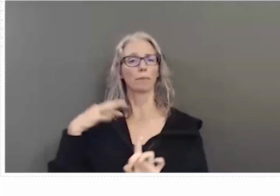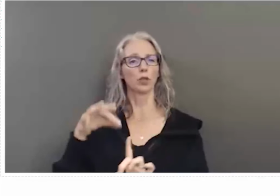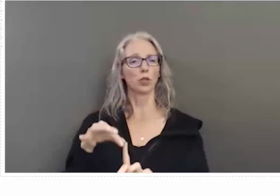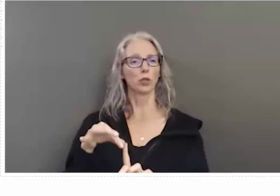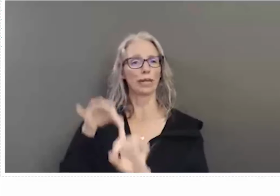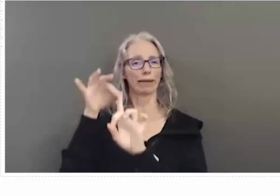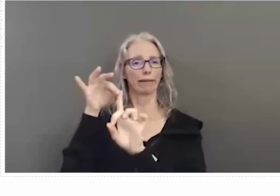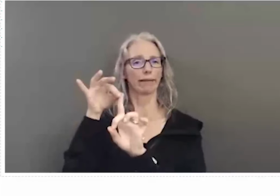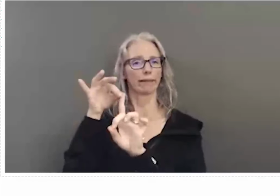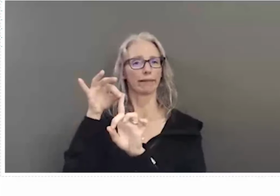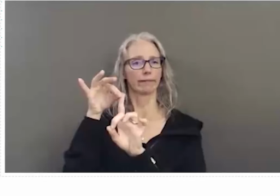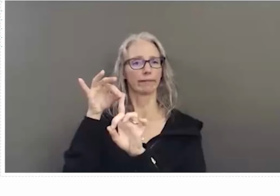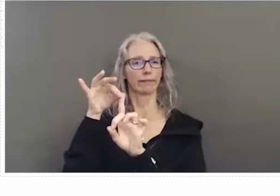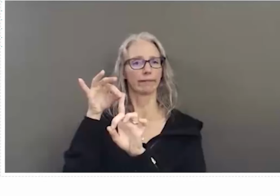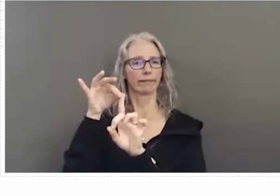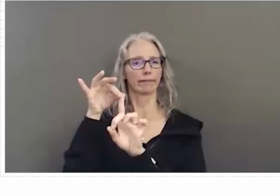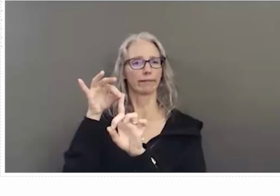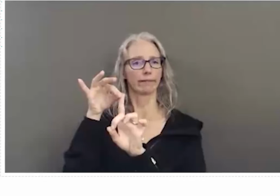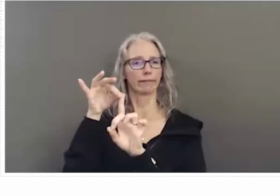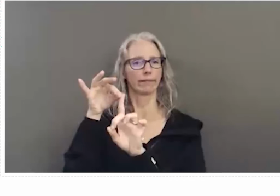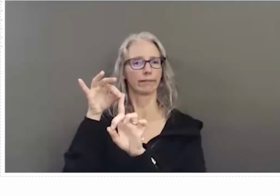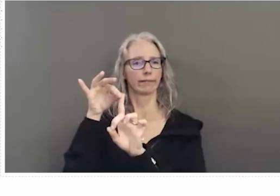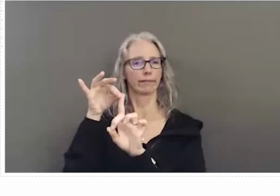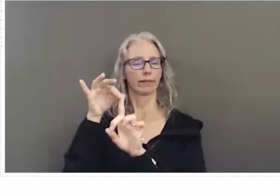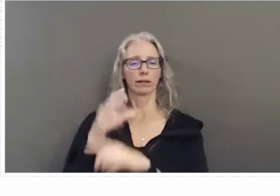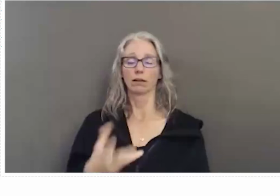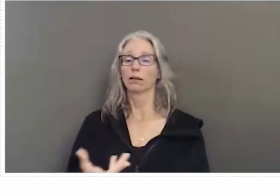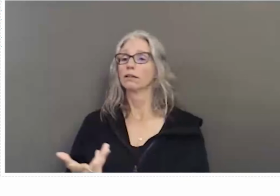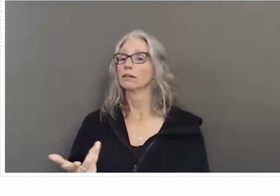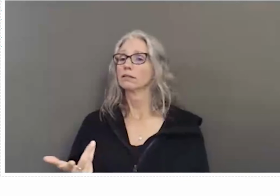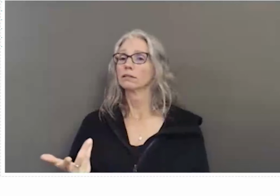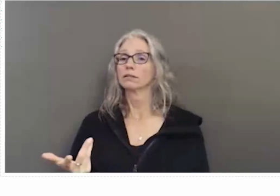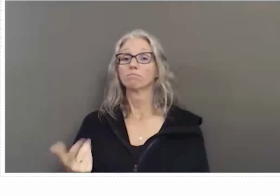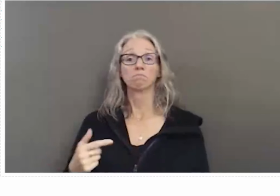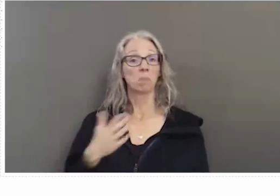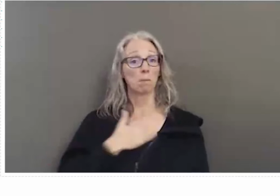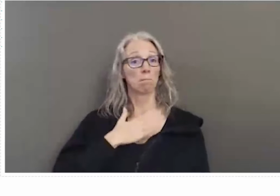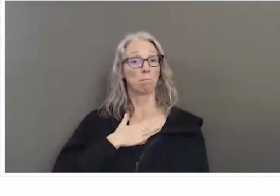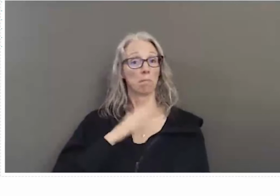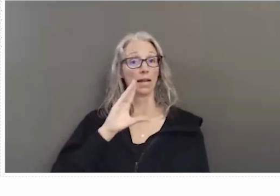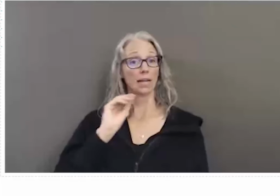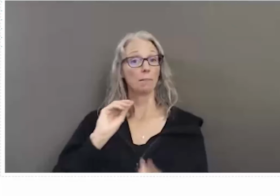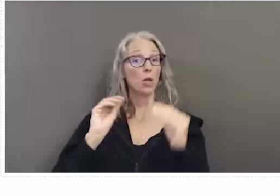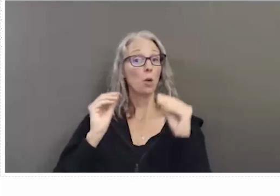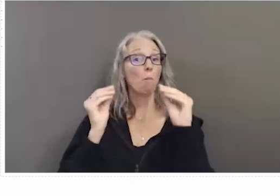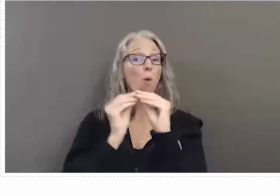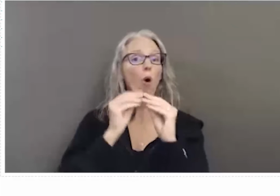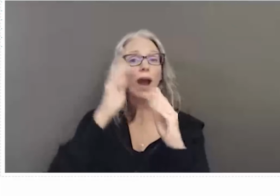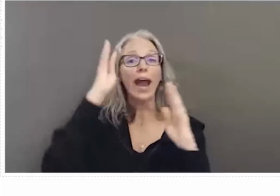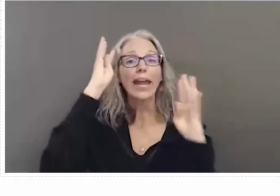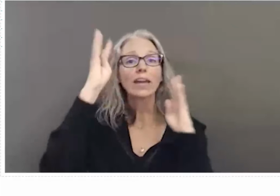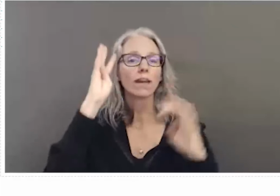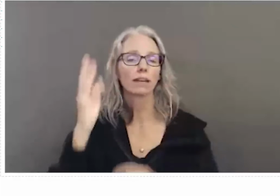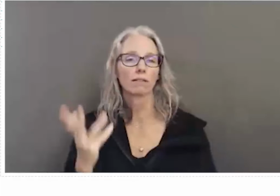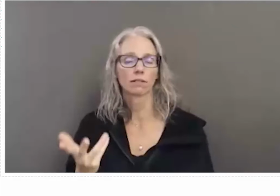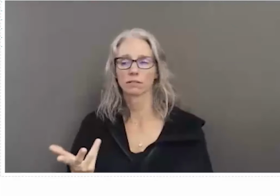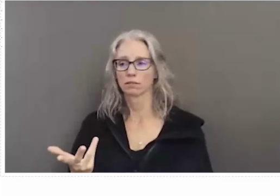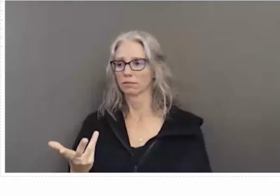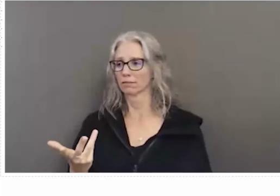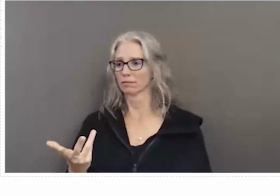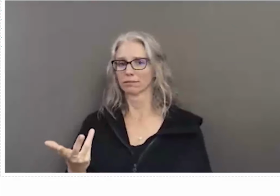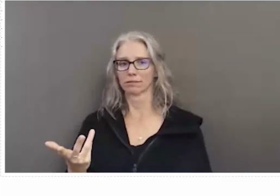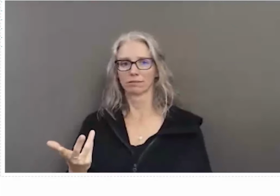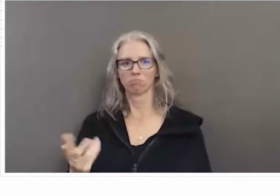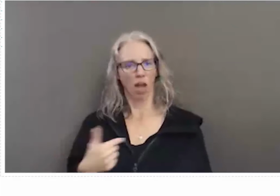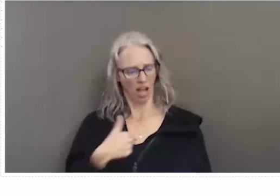issue? Does a company need to be seen as more innovative? Can you be credible, and are you competent at being innovative?